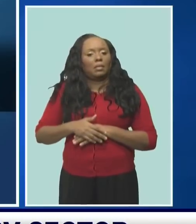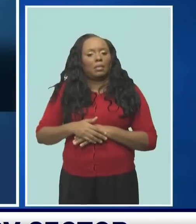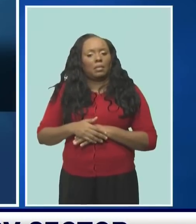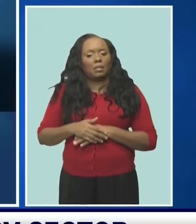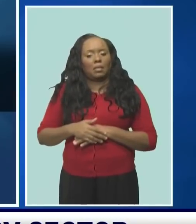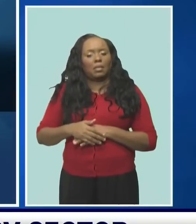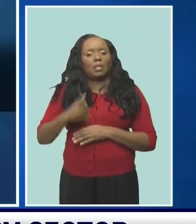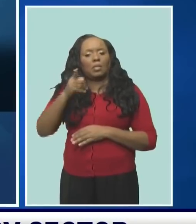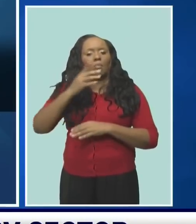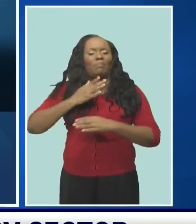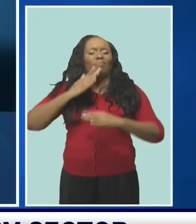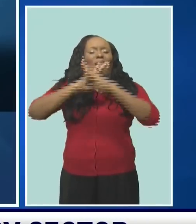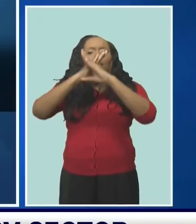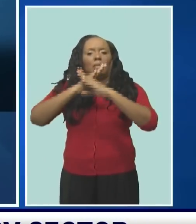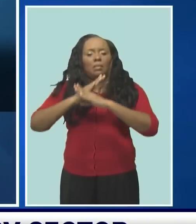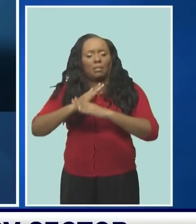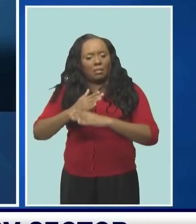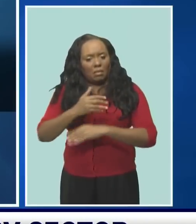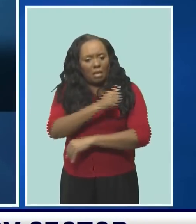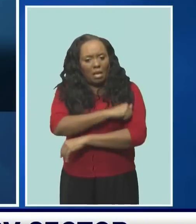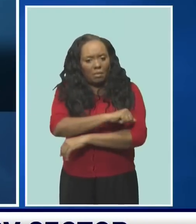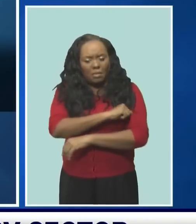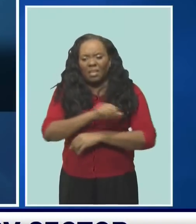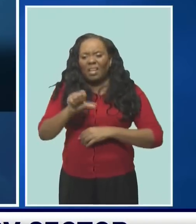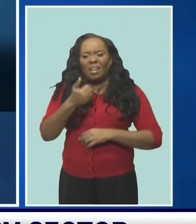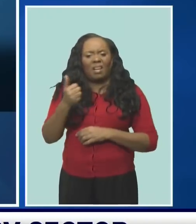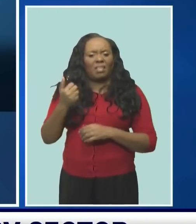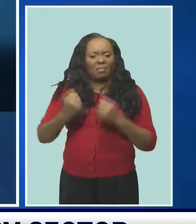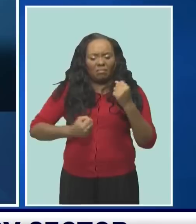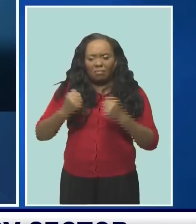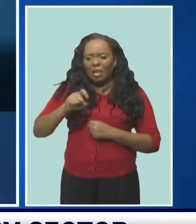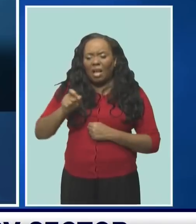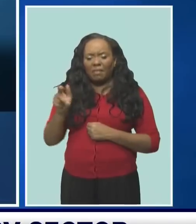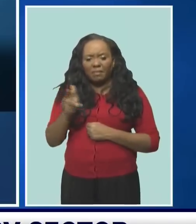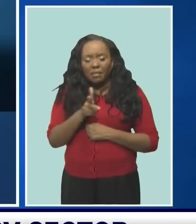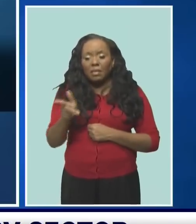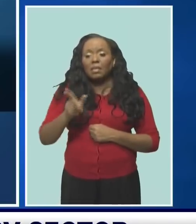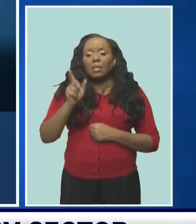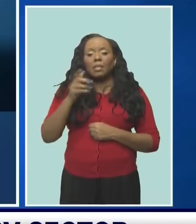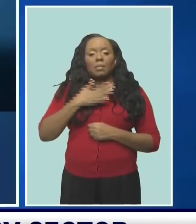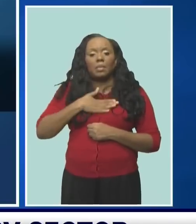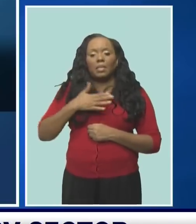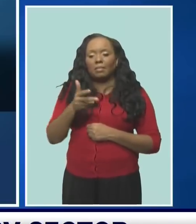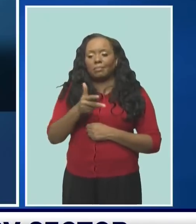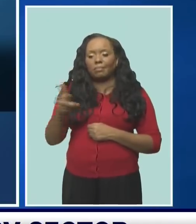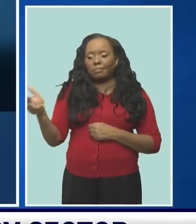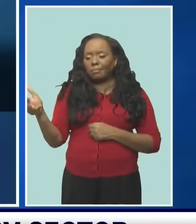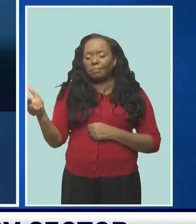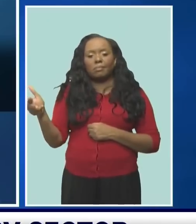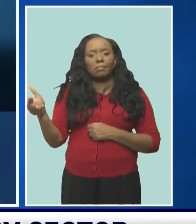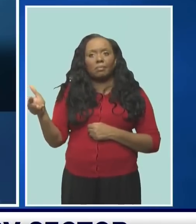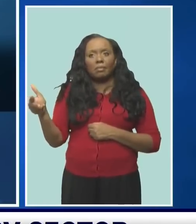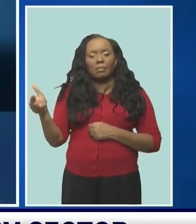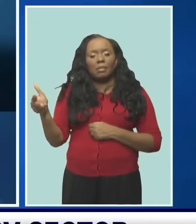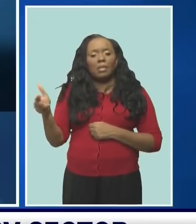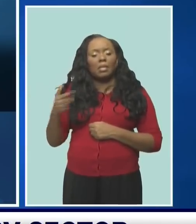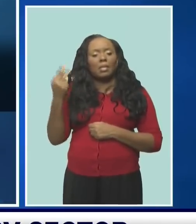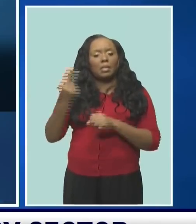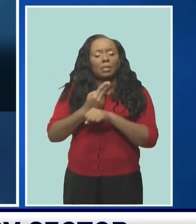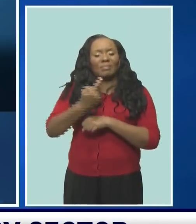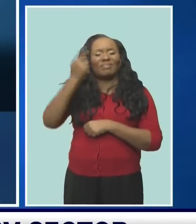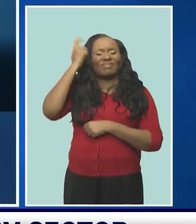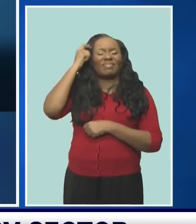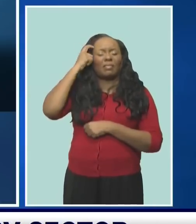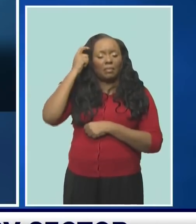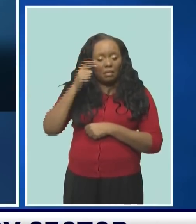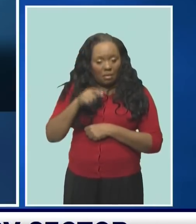as ambulances and other vehicles have to traverse the area. Please be courteous and kind and let common sense prevail. So those